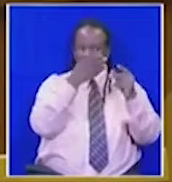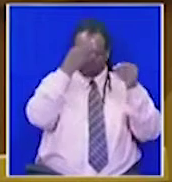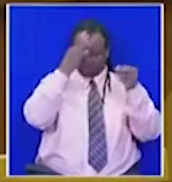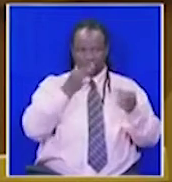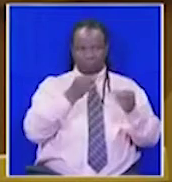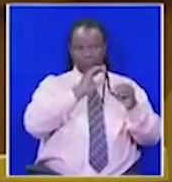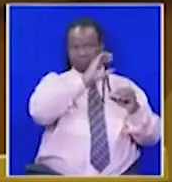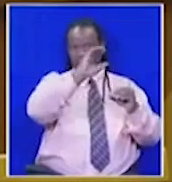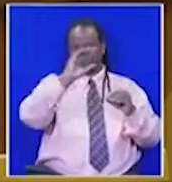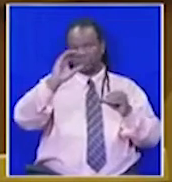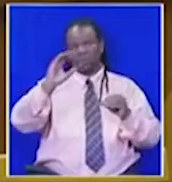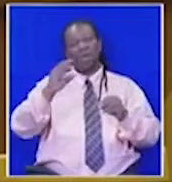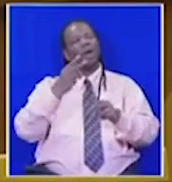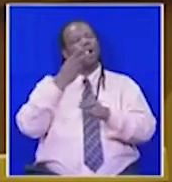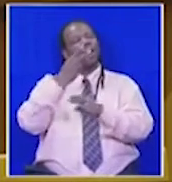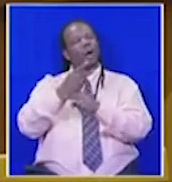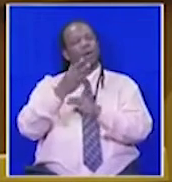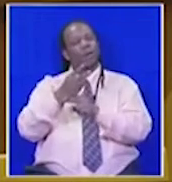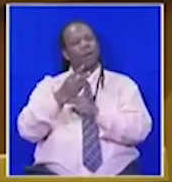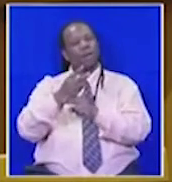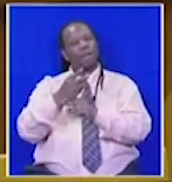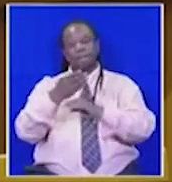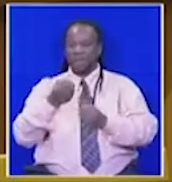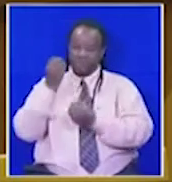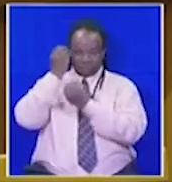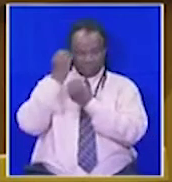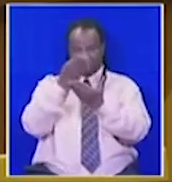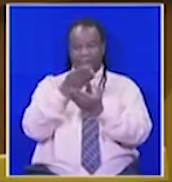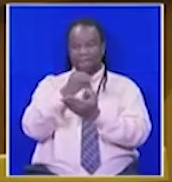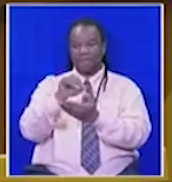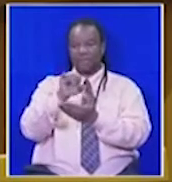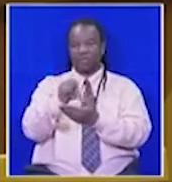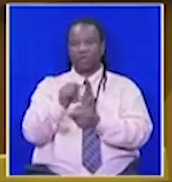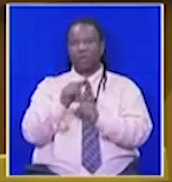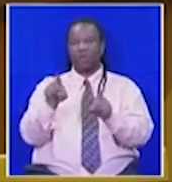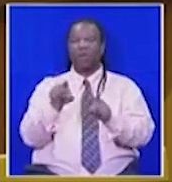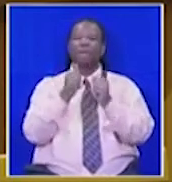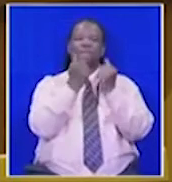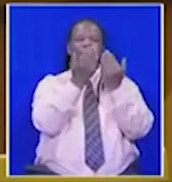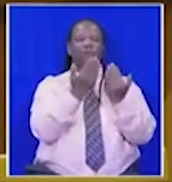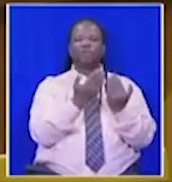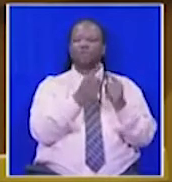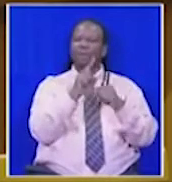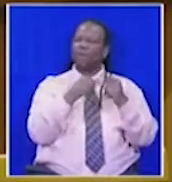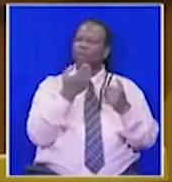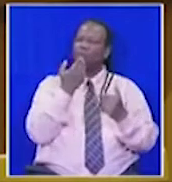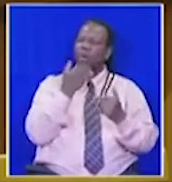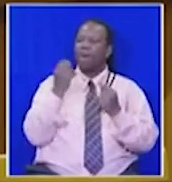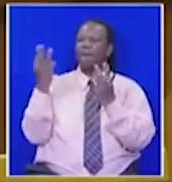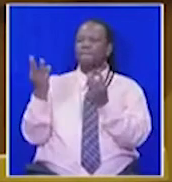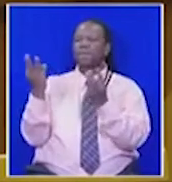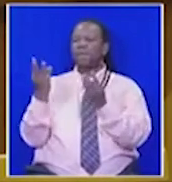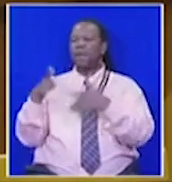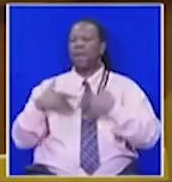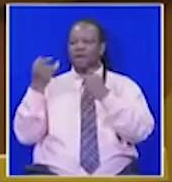me repeat the key messages of the budget and recall for you that the budget is about people's lives, it's about their